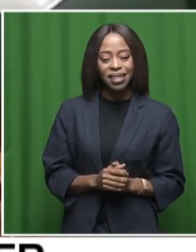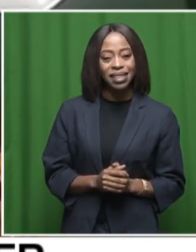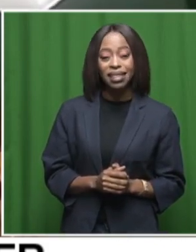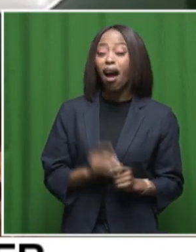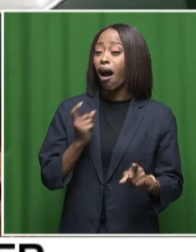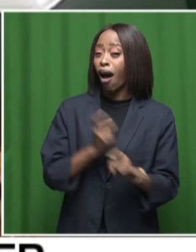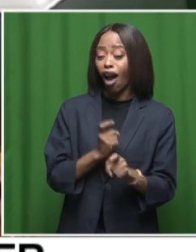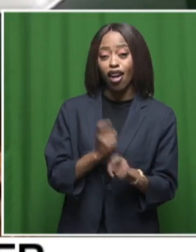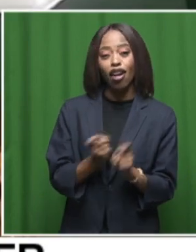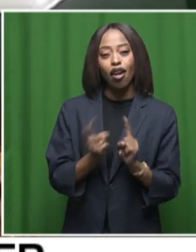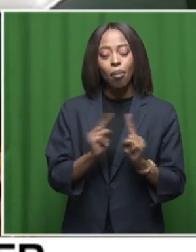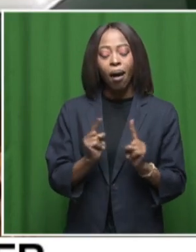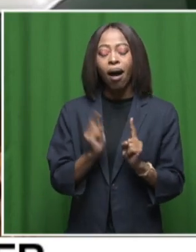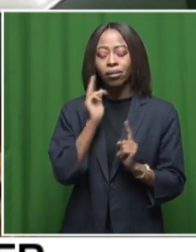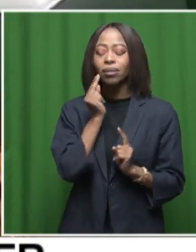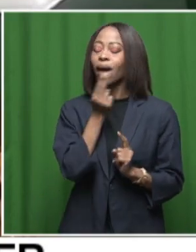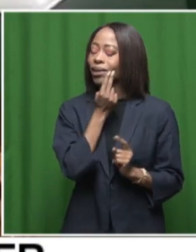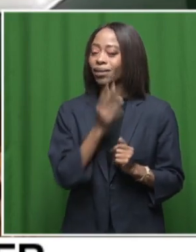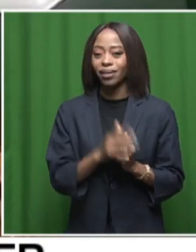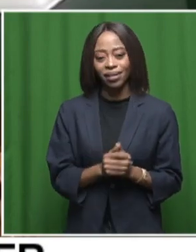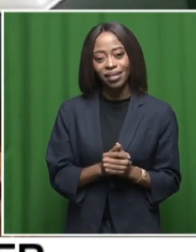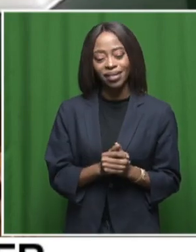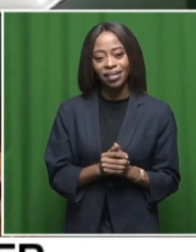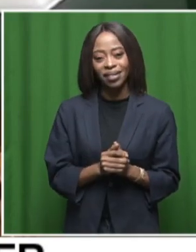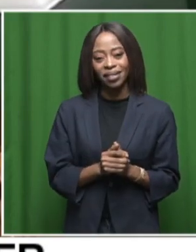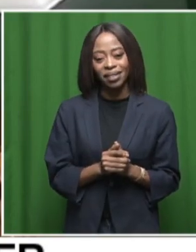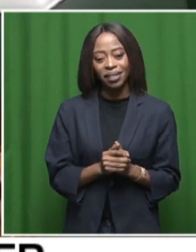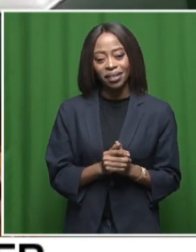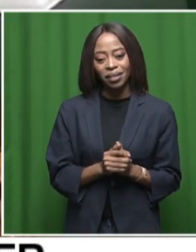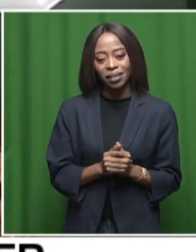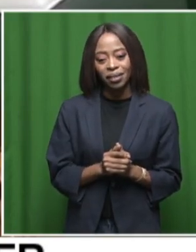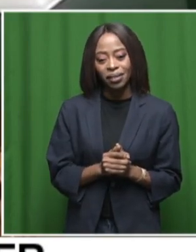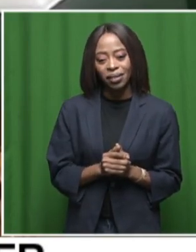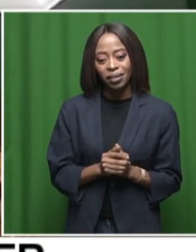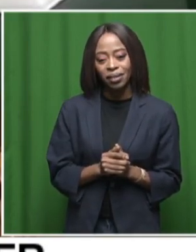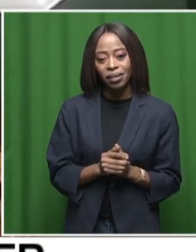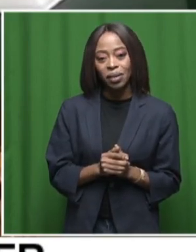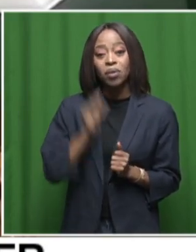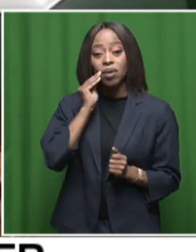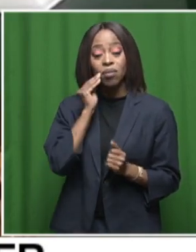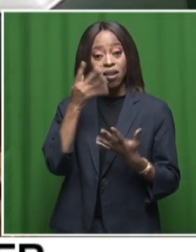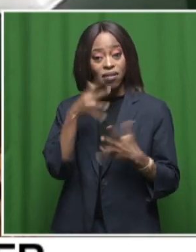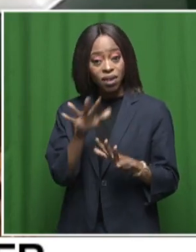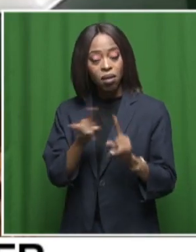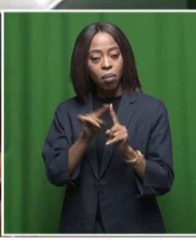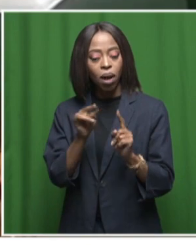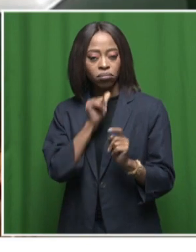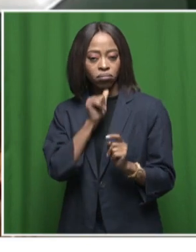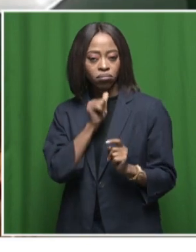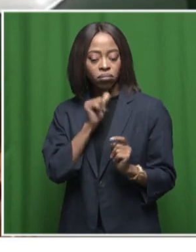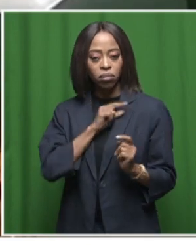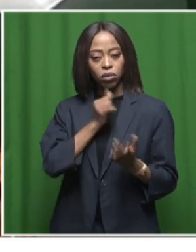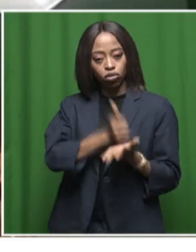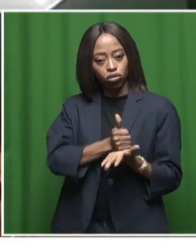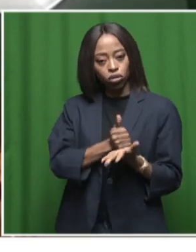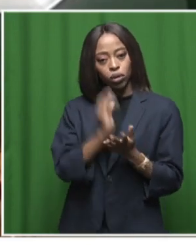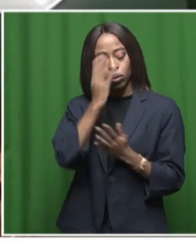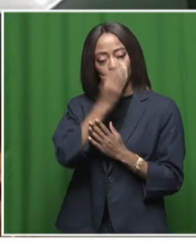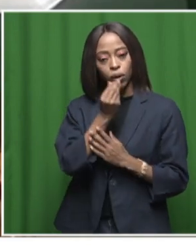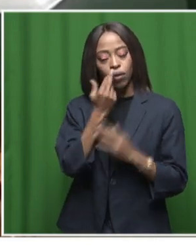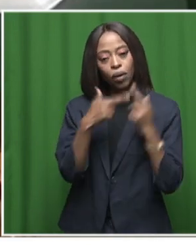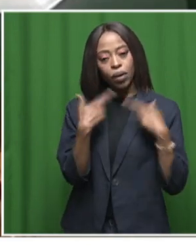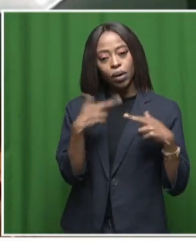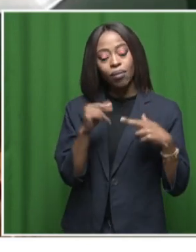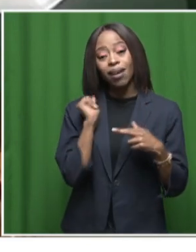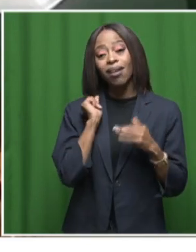been hard, but it's been incredible. We have weathered the storm, and we are standing. I'm sitting in a beautiful restaurant that, like I